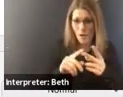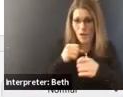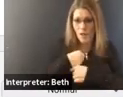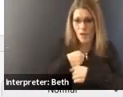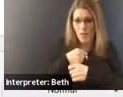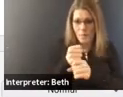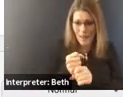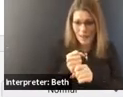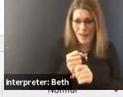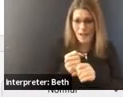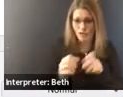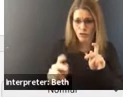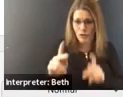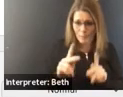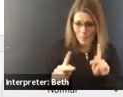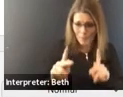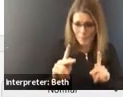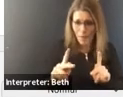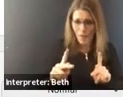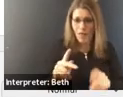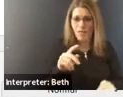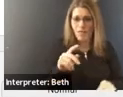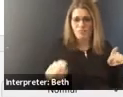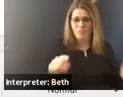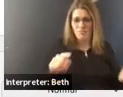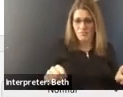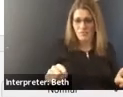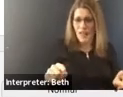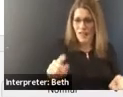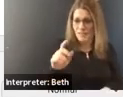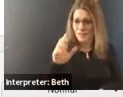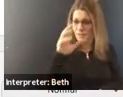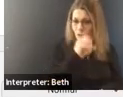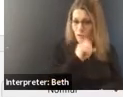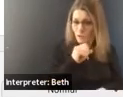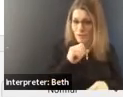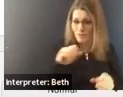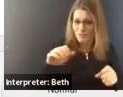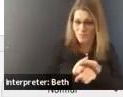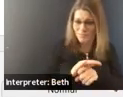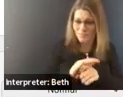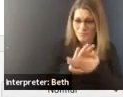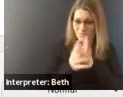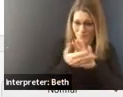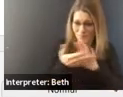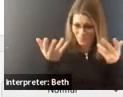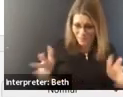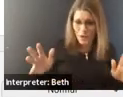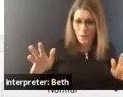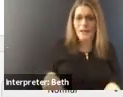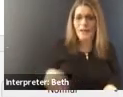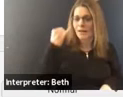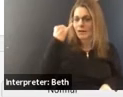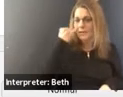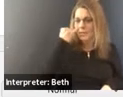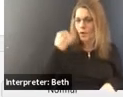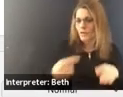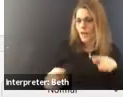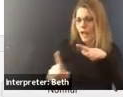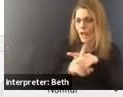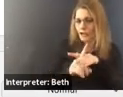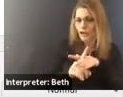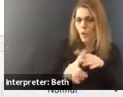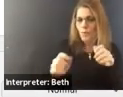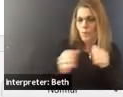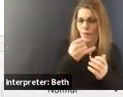complete. If I show up with a sketch, there's room for